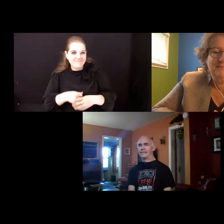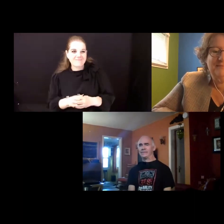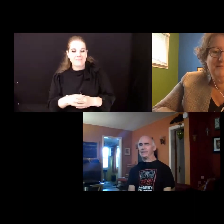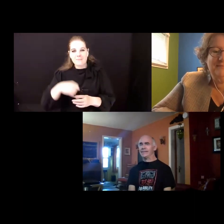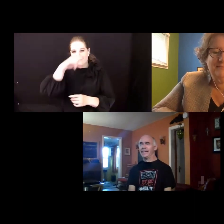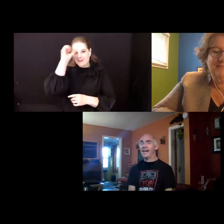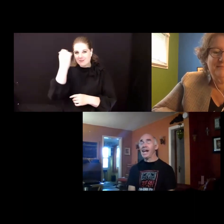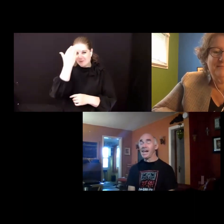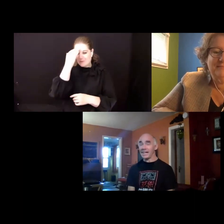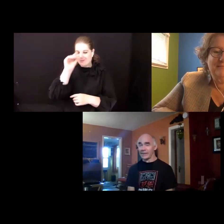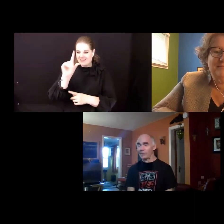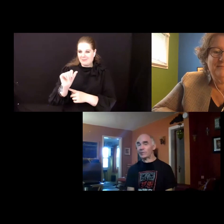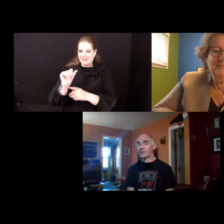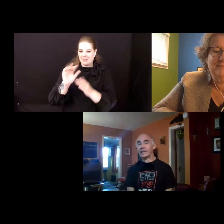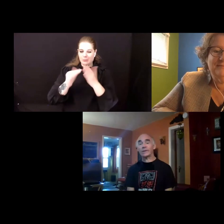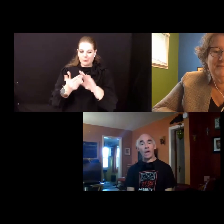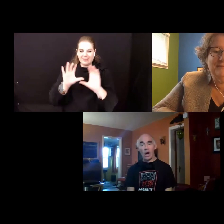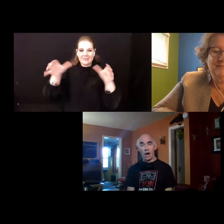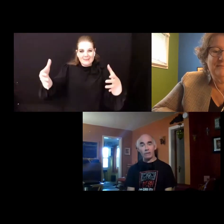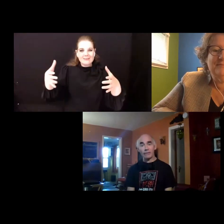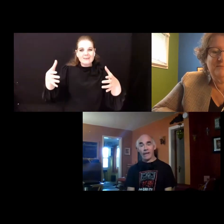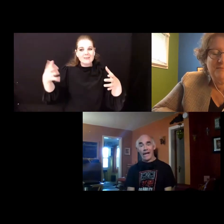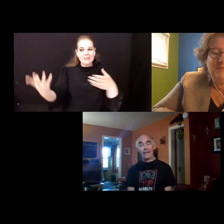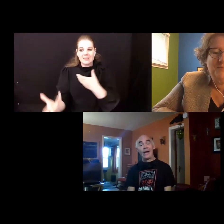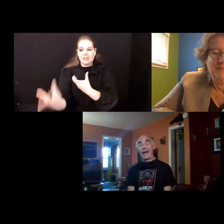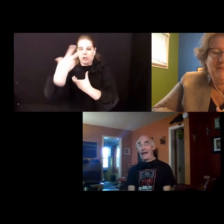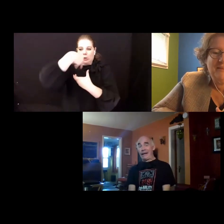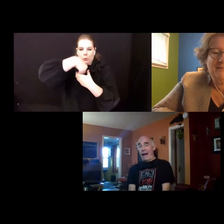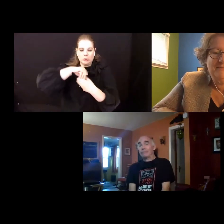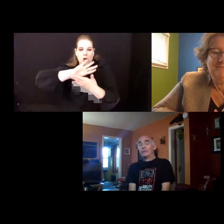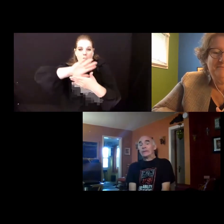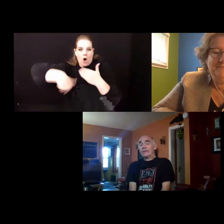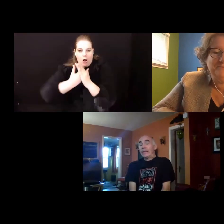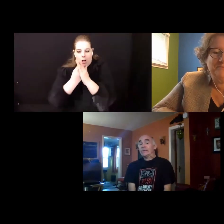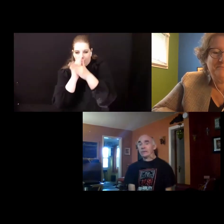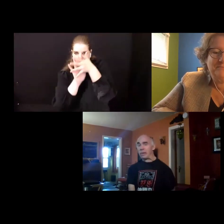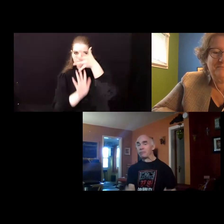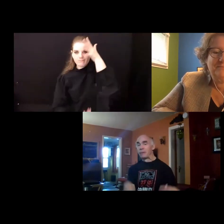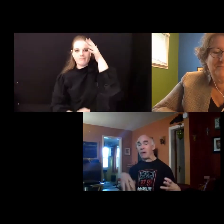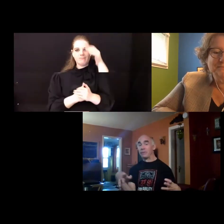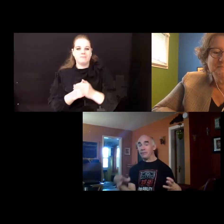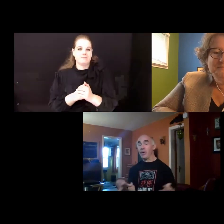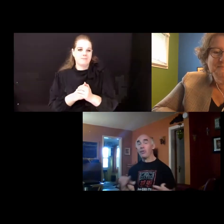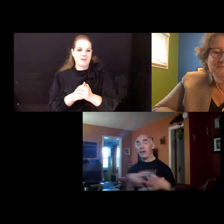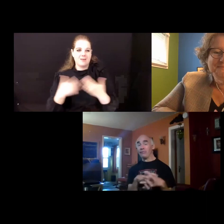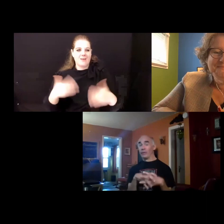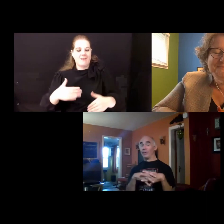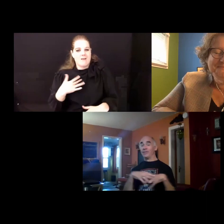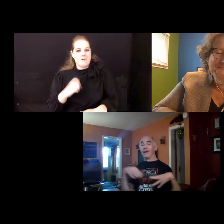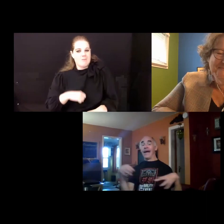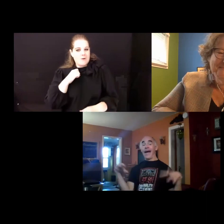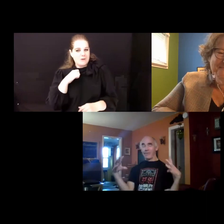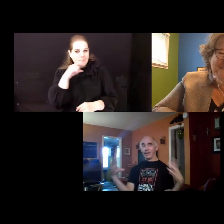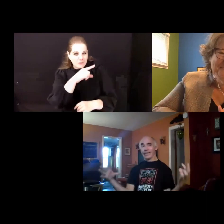disability community encompasses all of that. Yes. And I'm just so proud of you. I'm proud